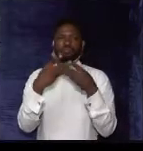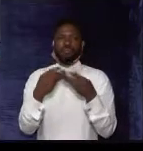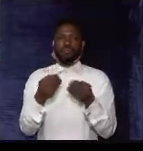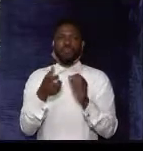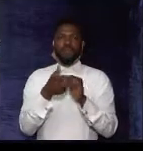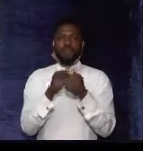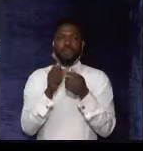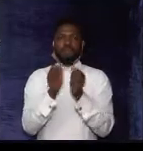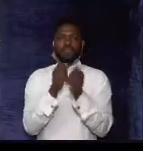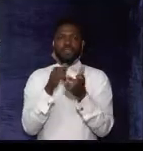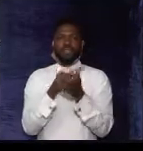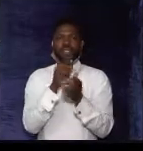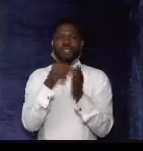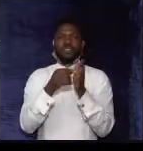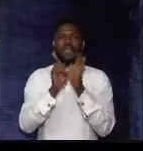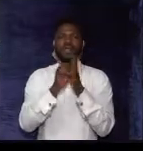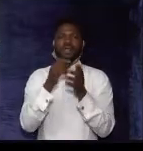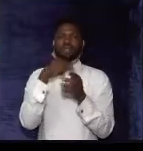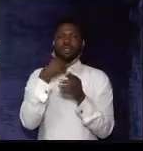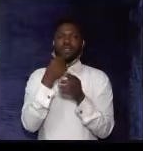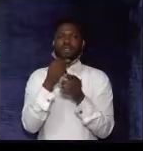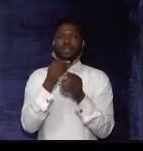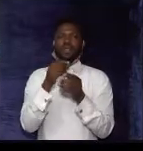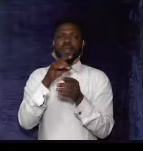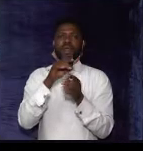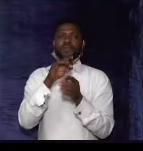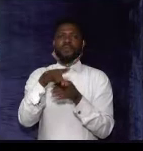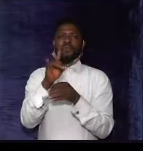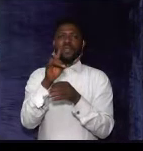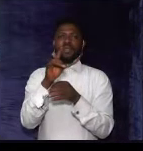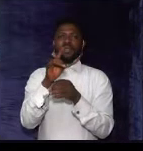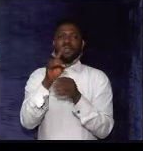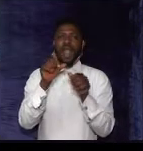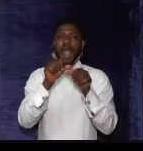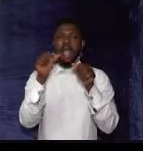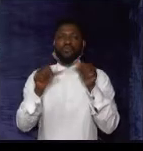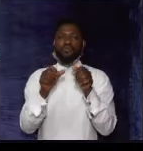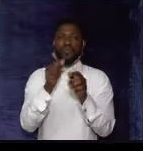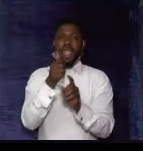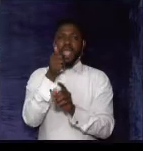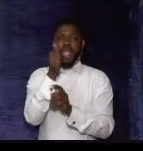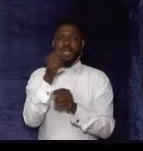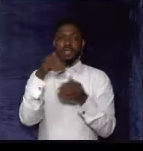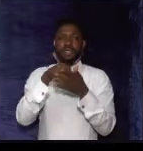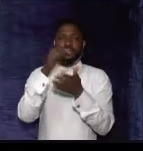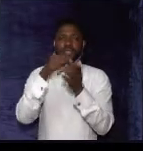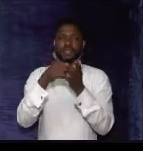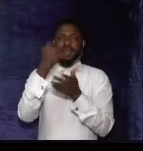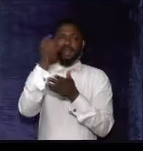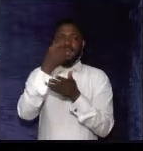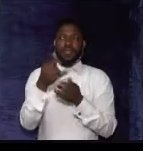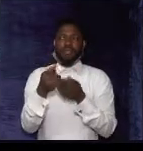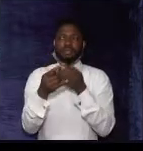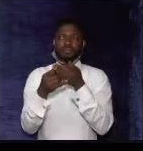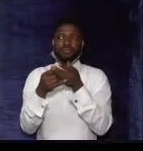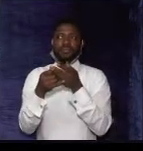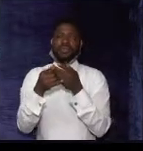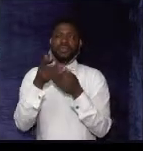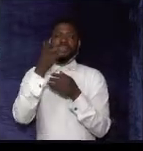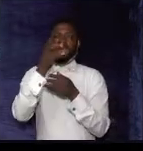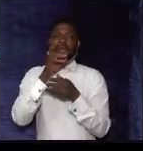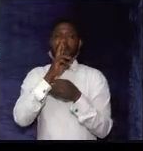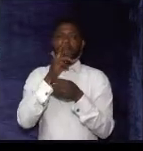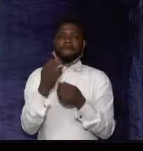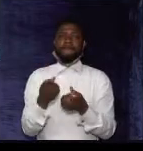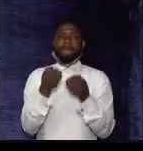to solve problems. This example says, find angle A in this diagram. Now we observe that